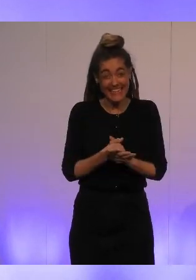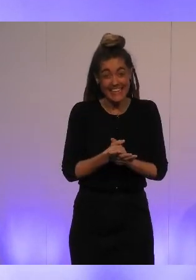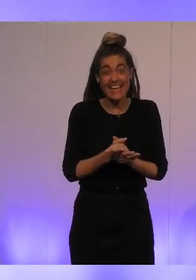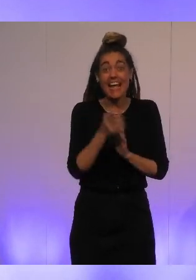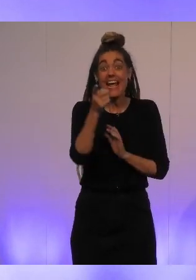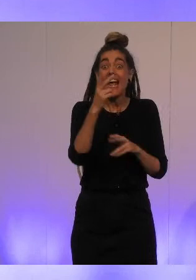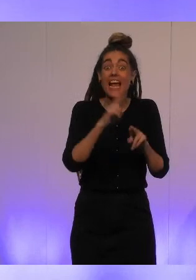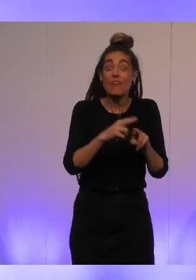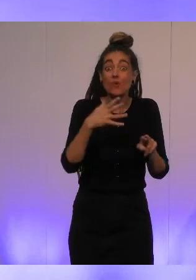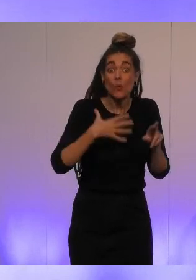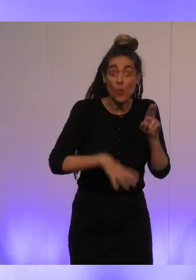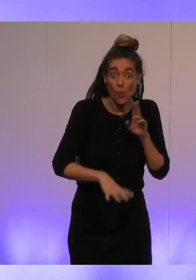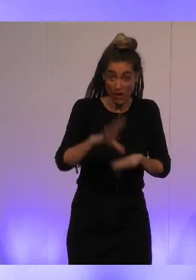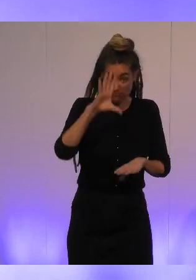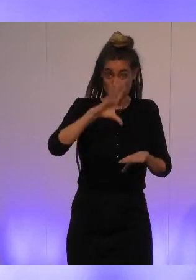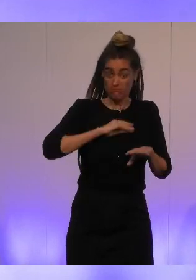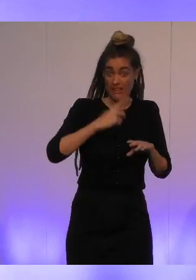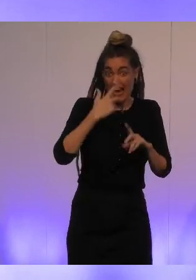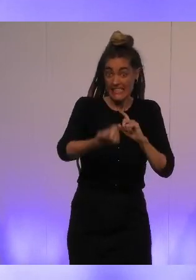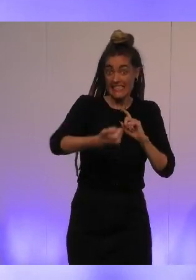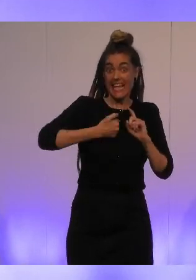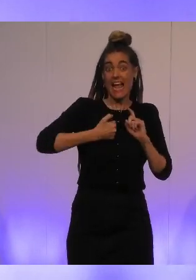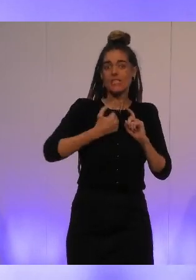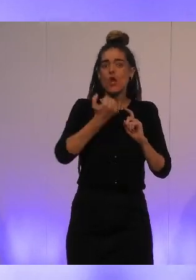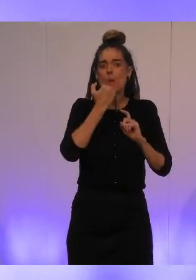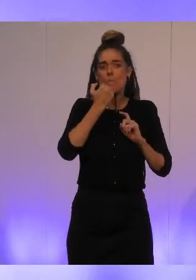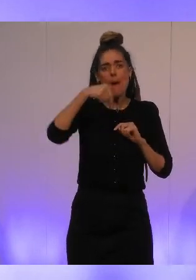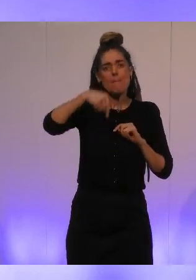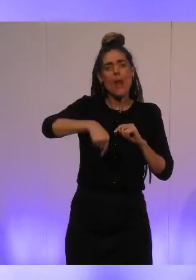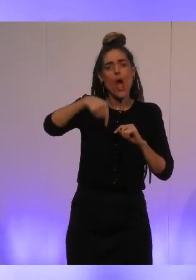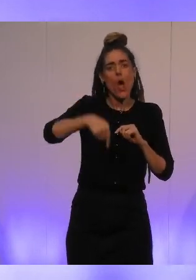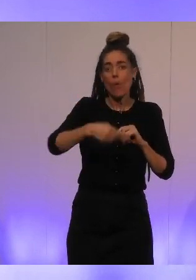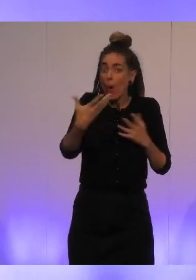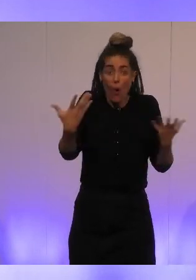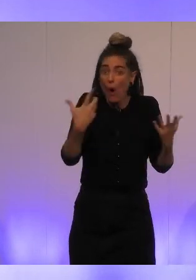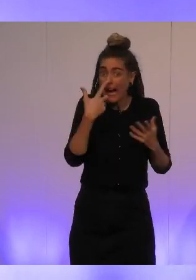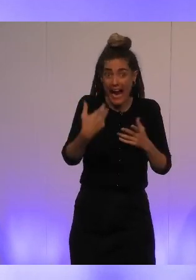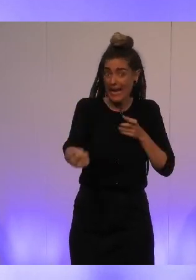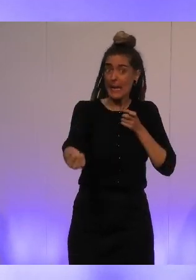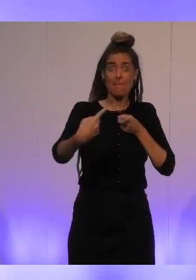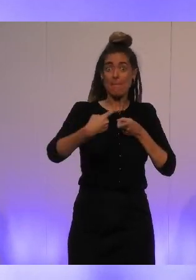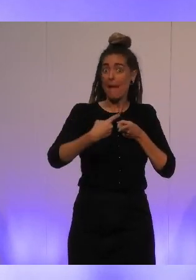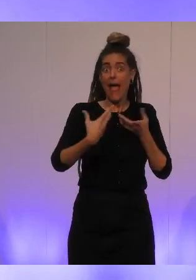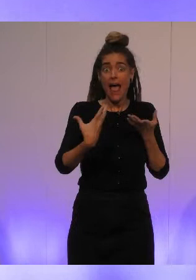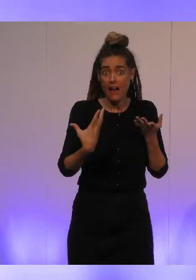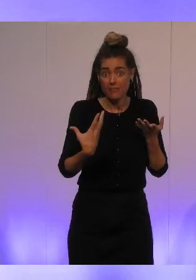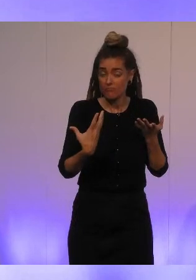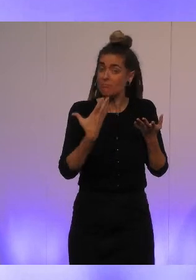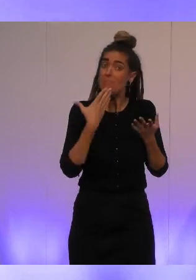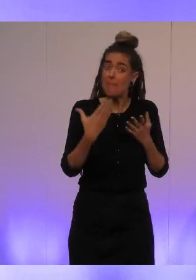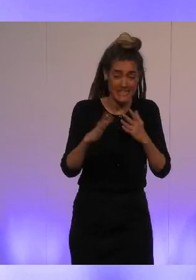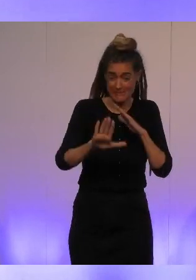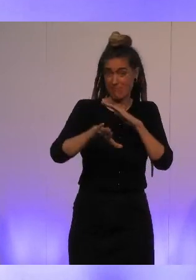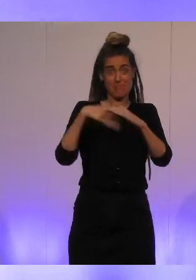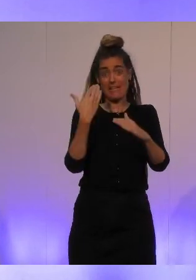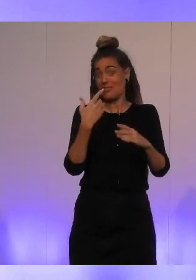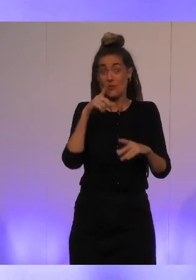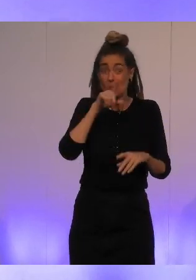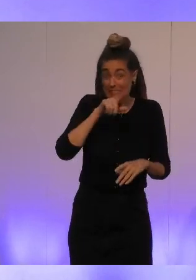line, please text us on the number below, the email, or send us a message on